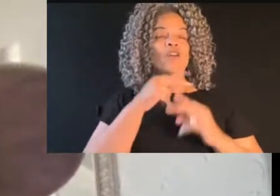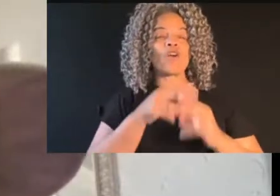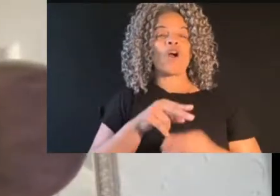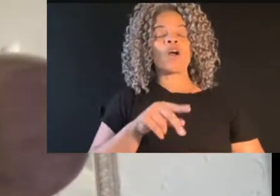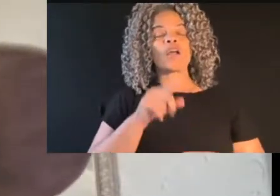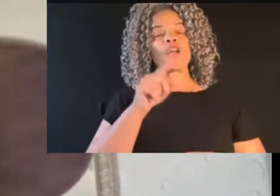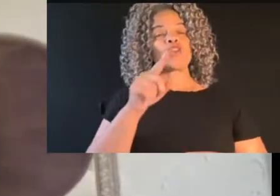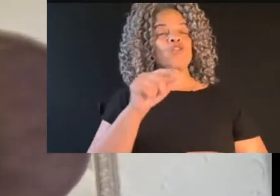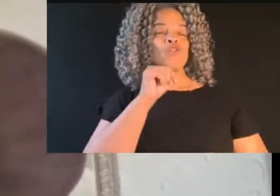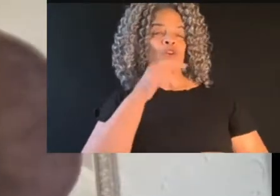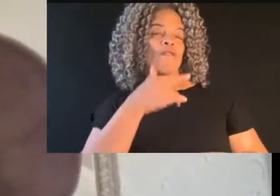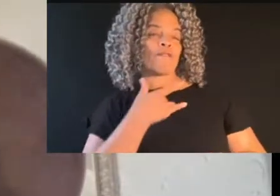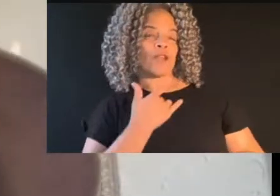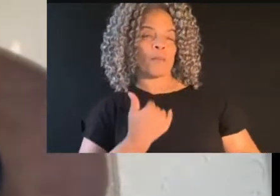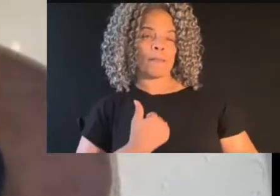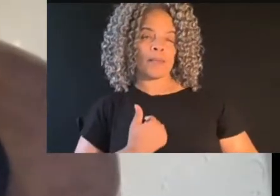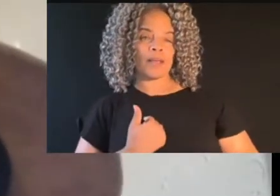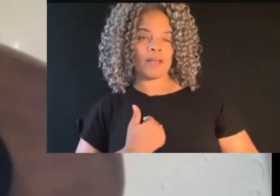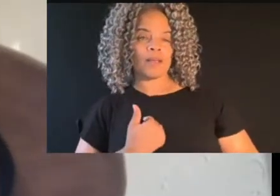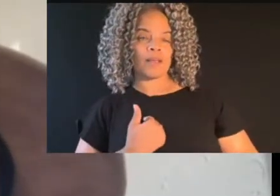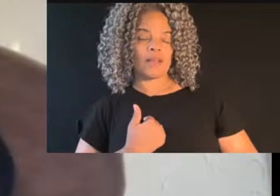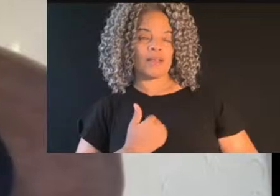Me.